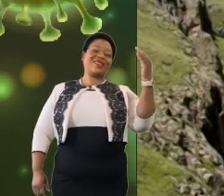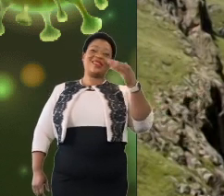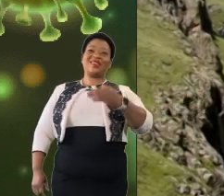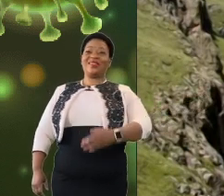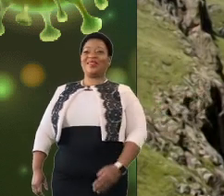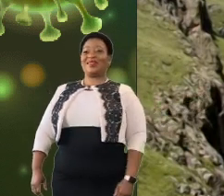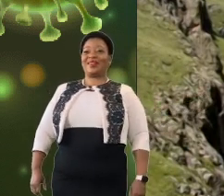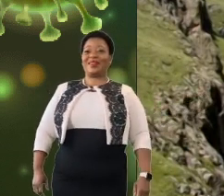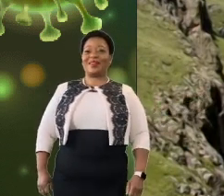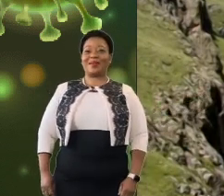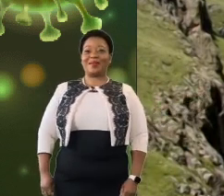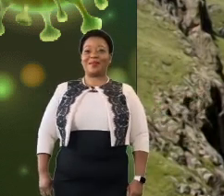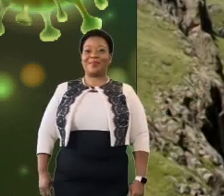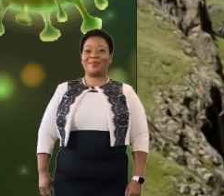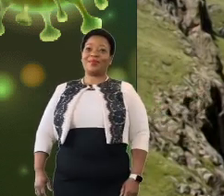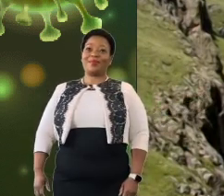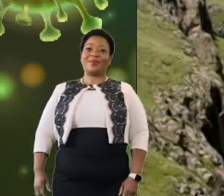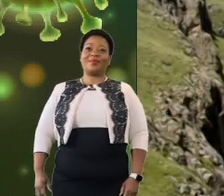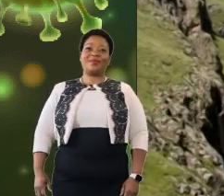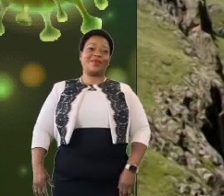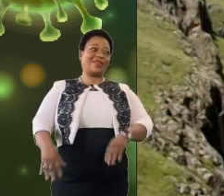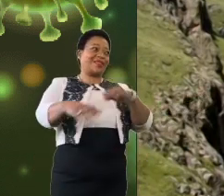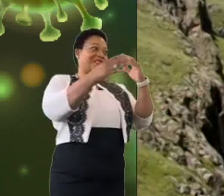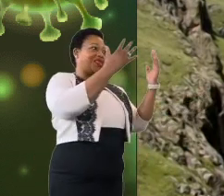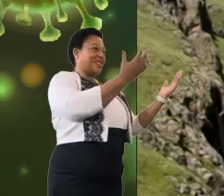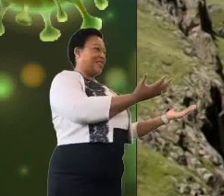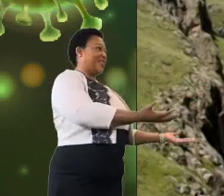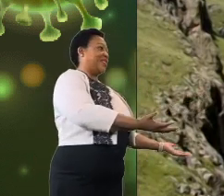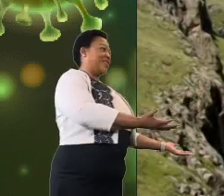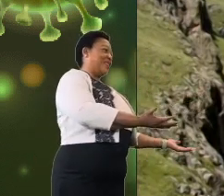release him. I see that he's got another commitment that he's got to go to.